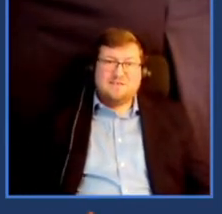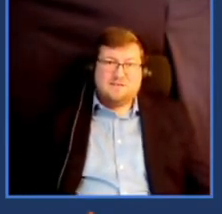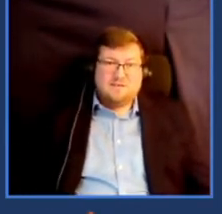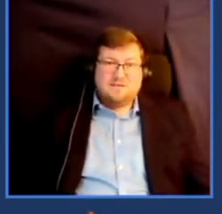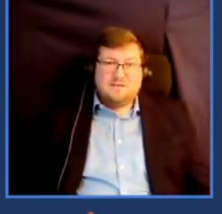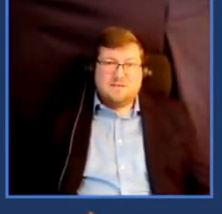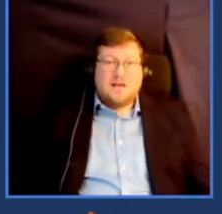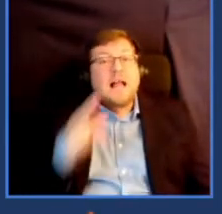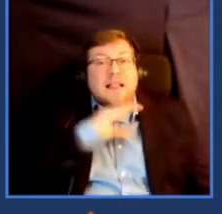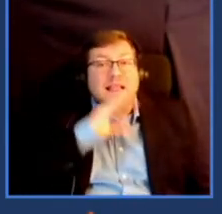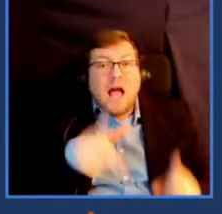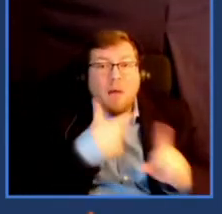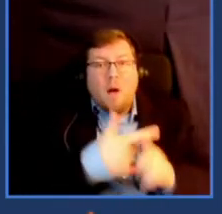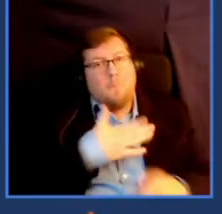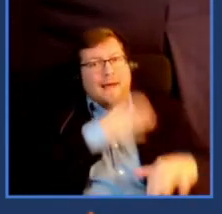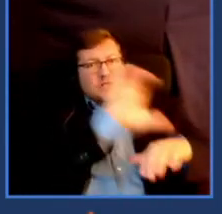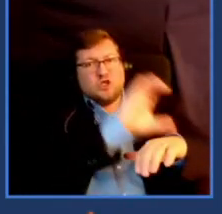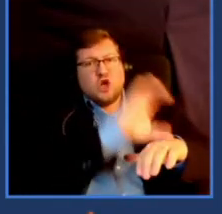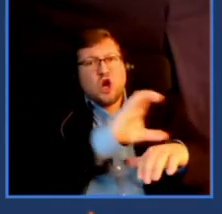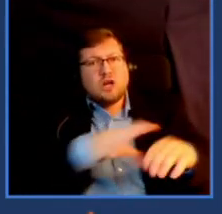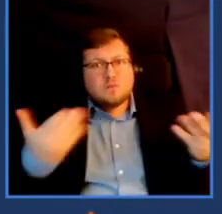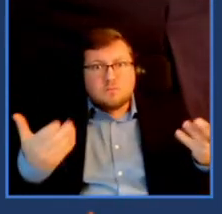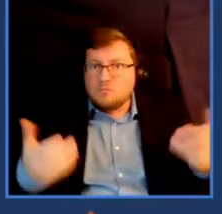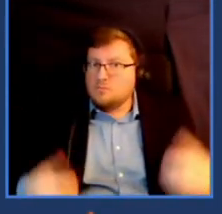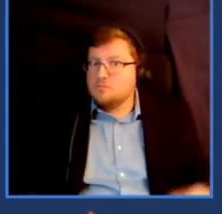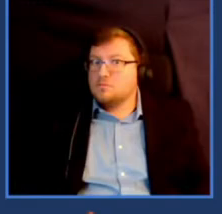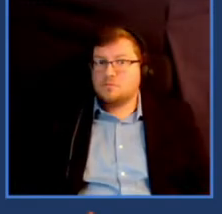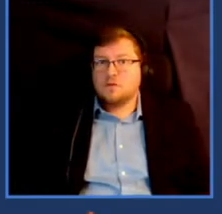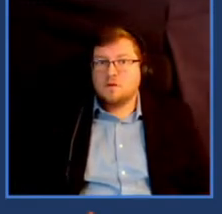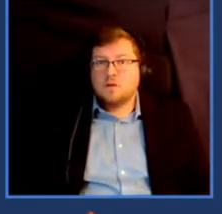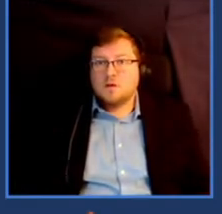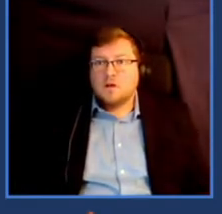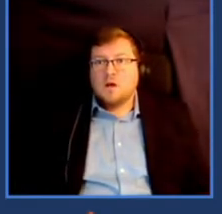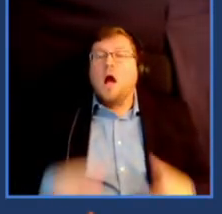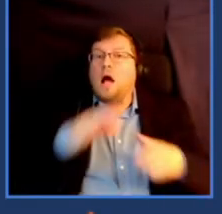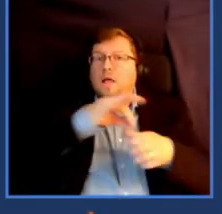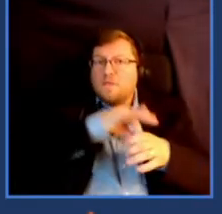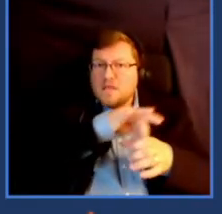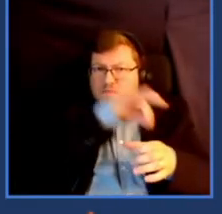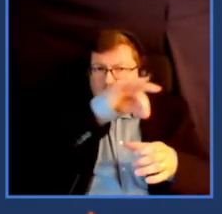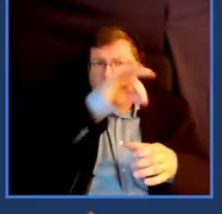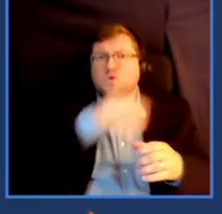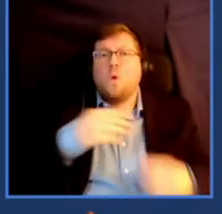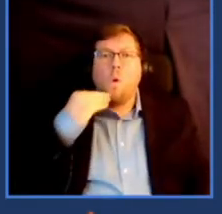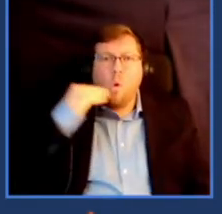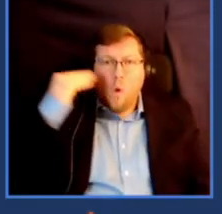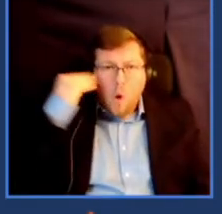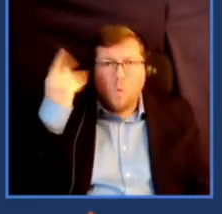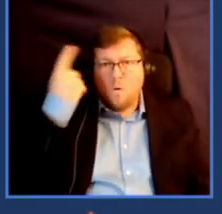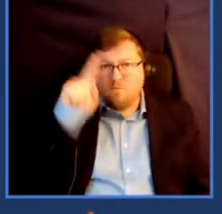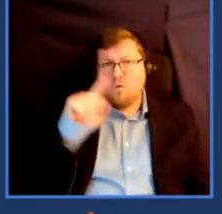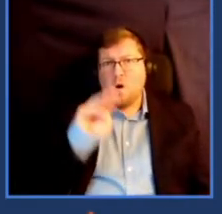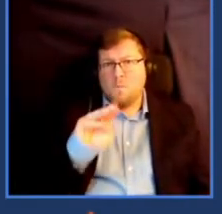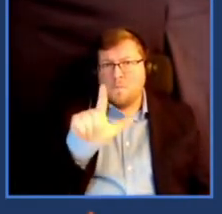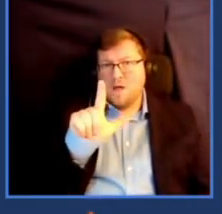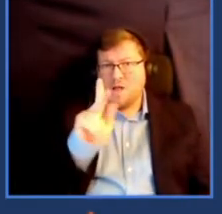Lying on my church, the spiritual home of Martin Luther King Jr.,